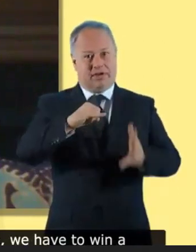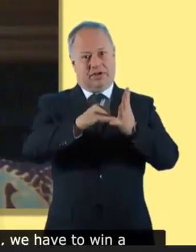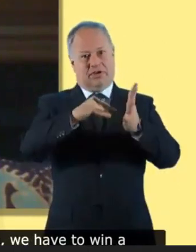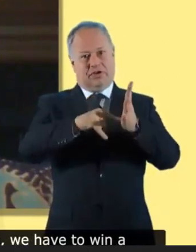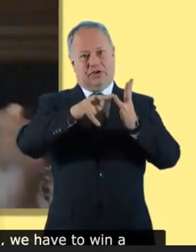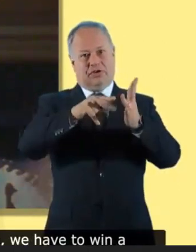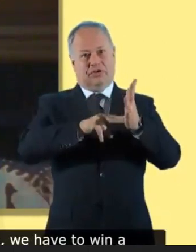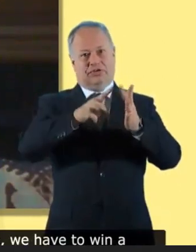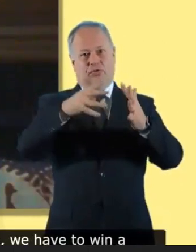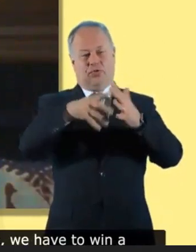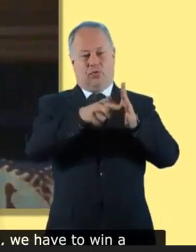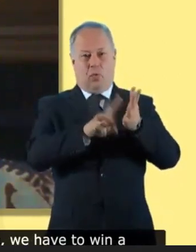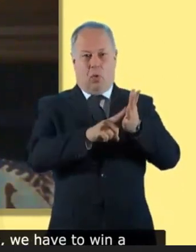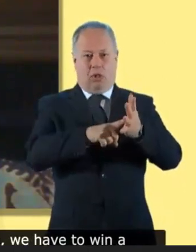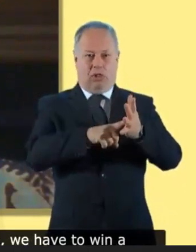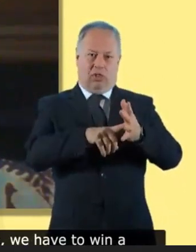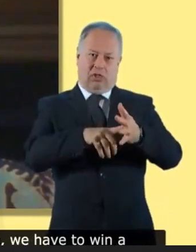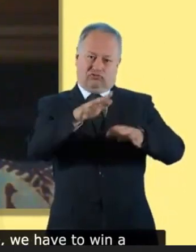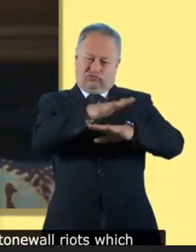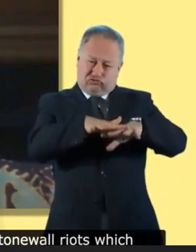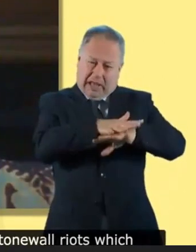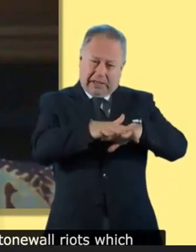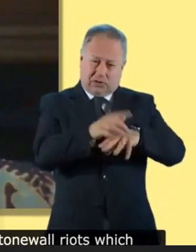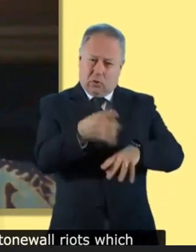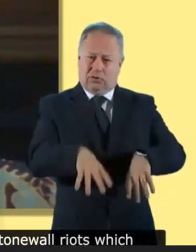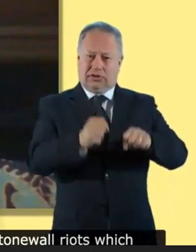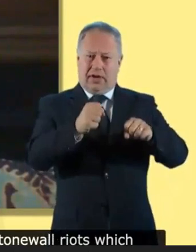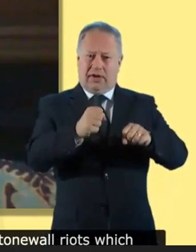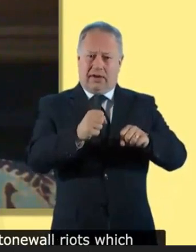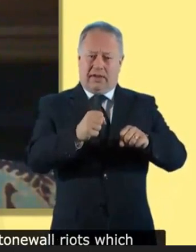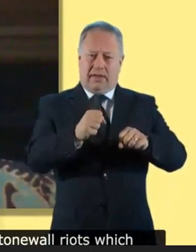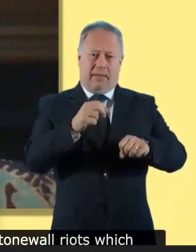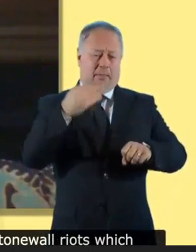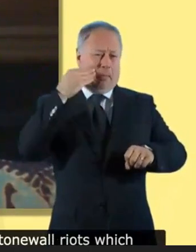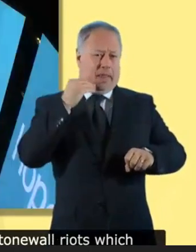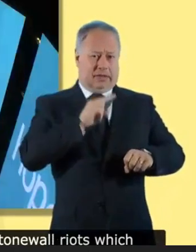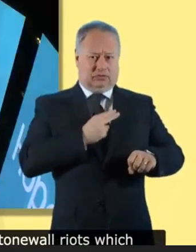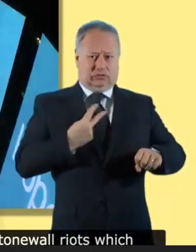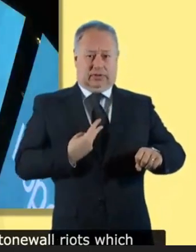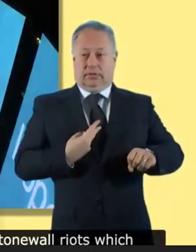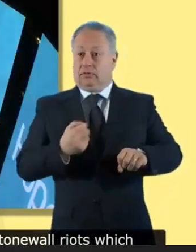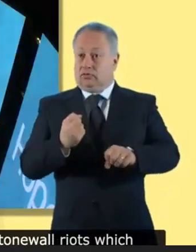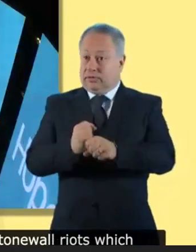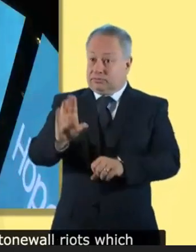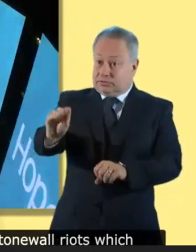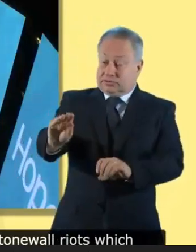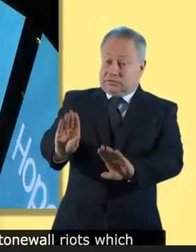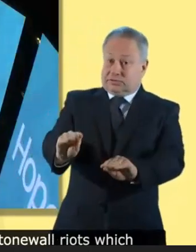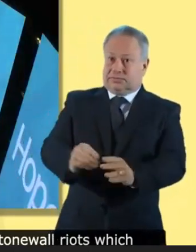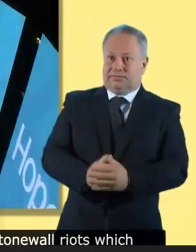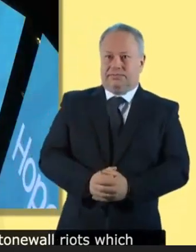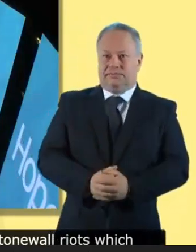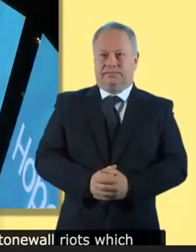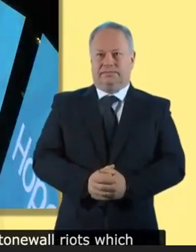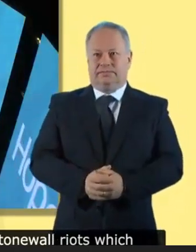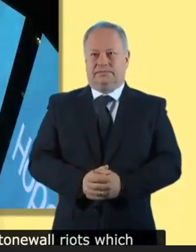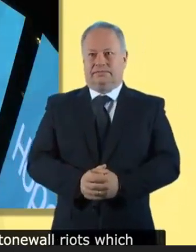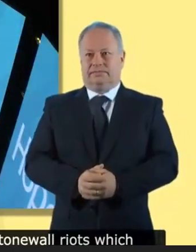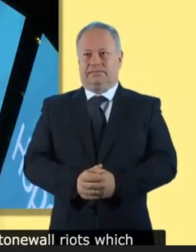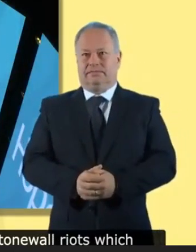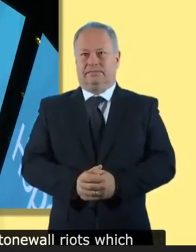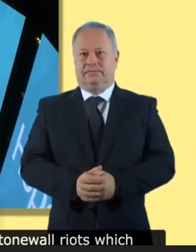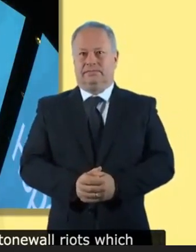liberation movement, was started by black drag queens who have been oppressed. I need to stop you because the time is up. Either you're for the oppressed or